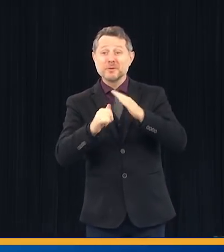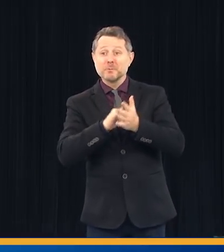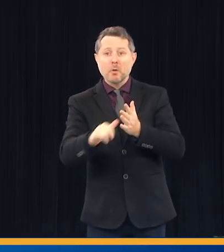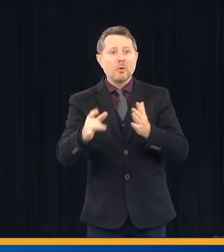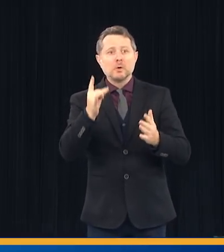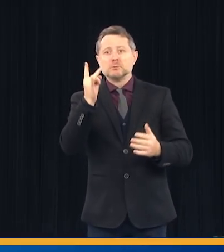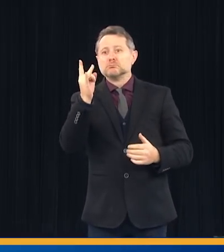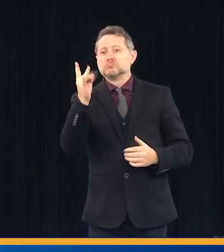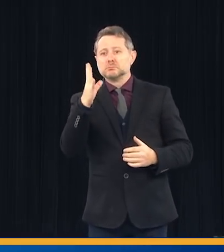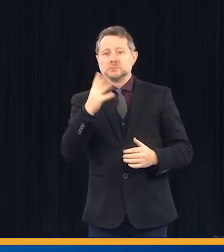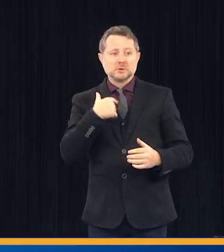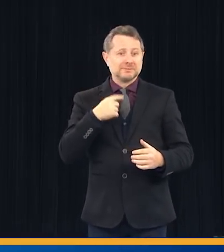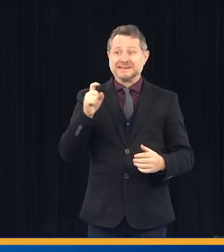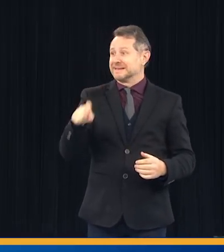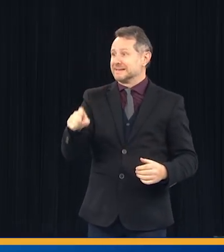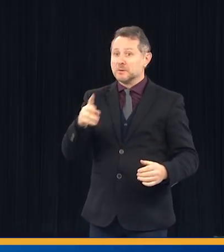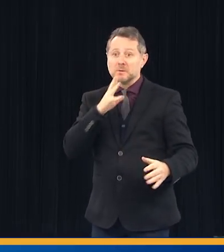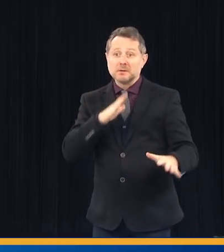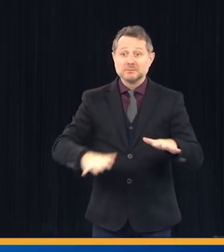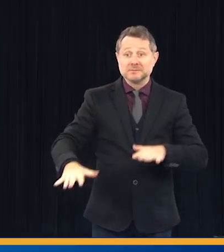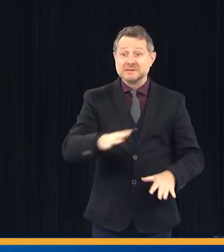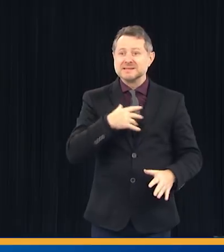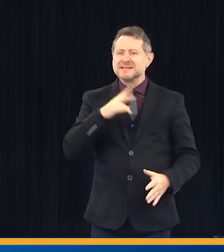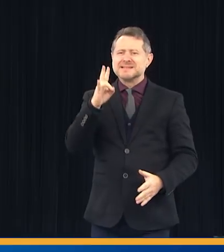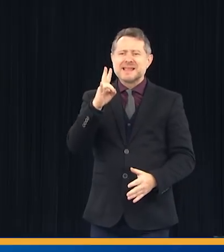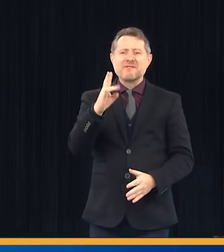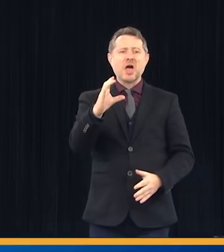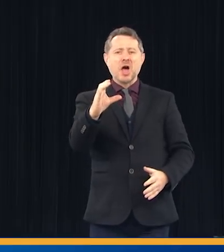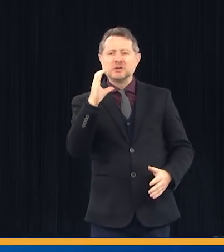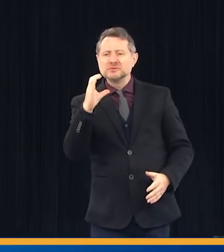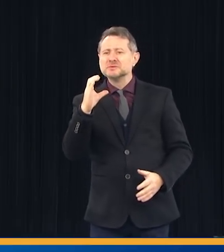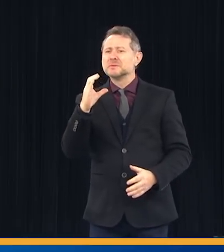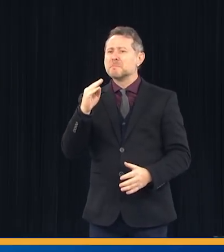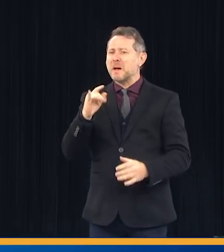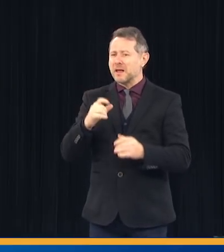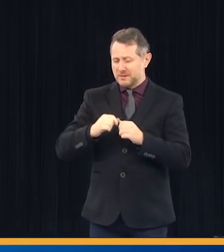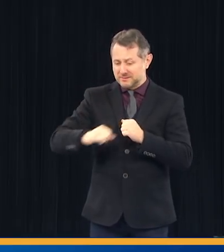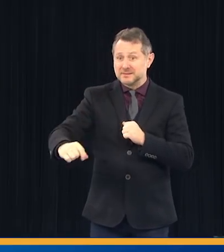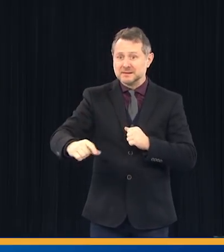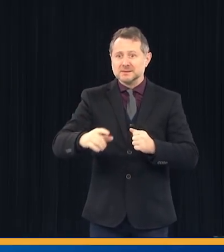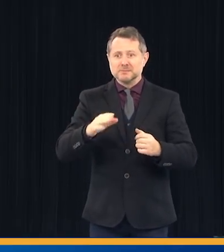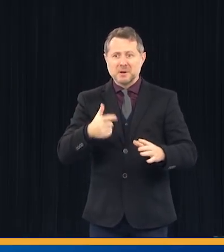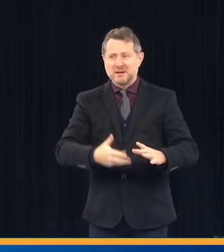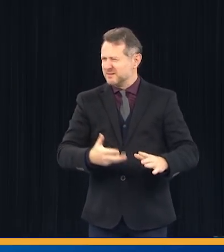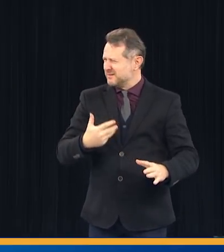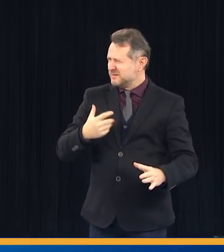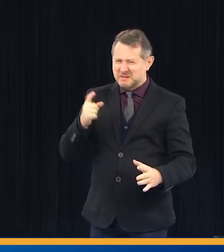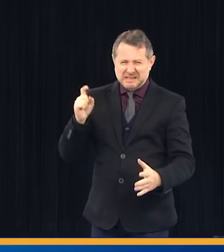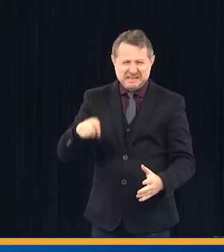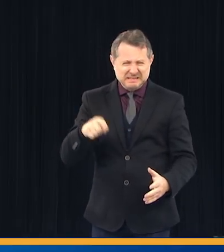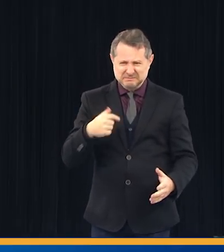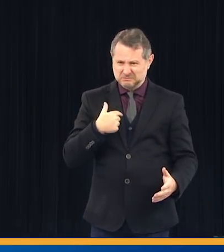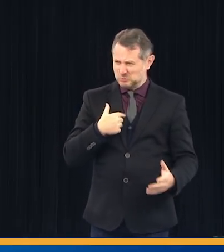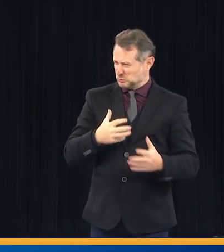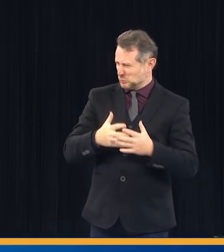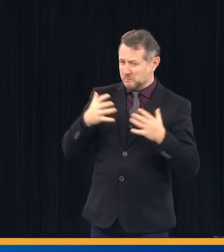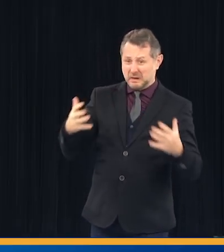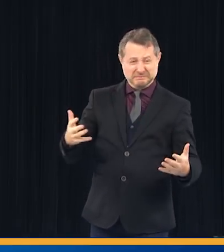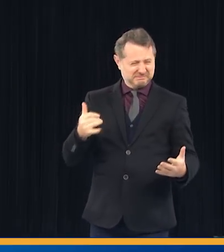700 miles of sandbags. Who ever heard of needing 700 miles of sandbags? So there's always